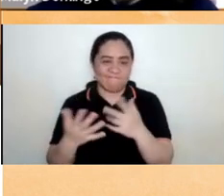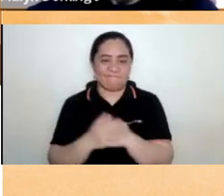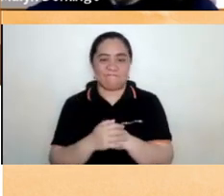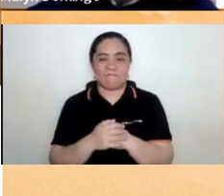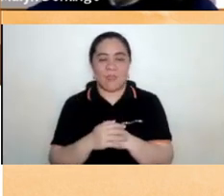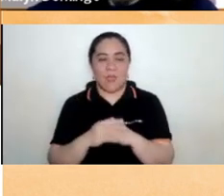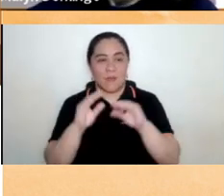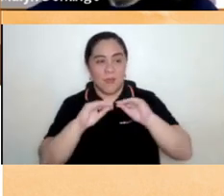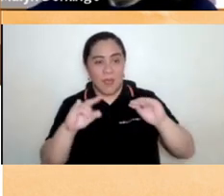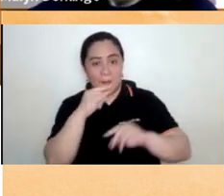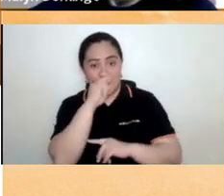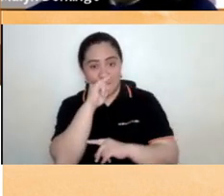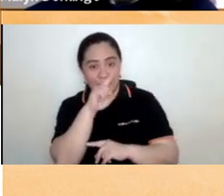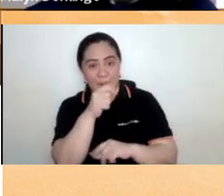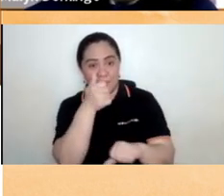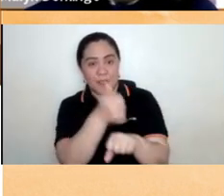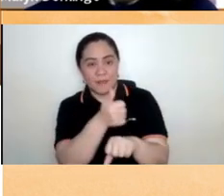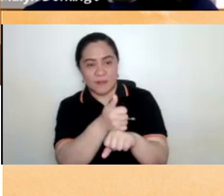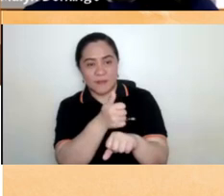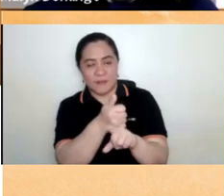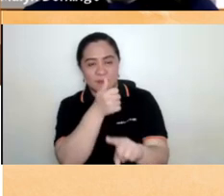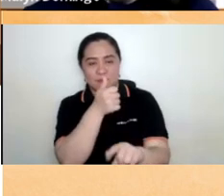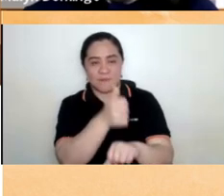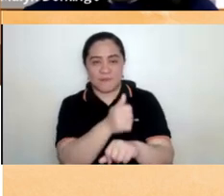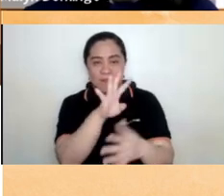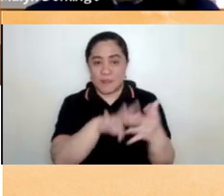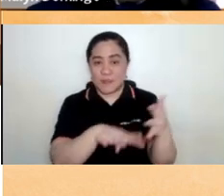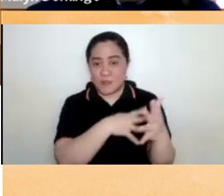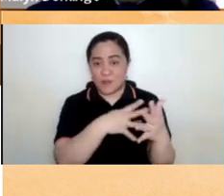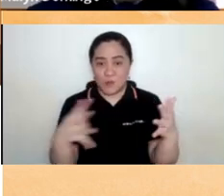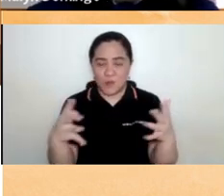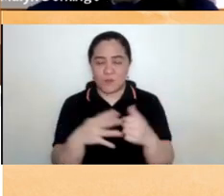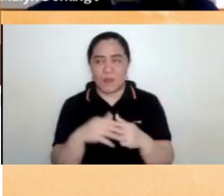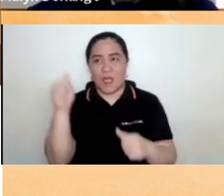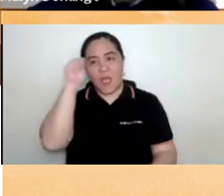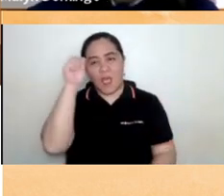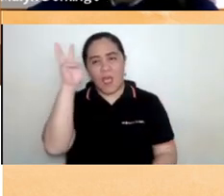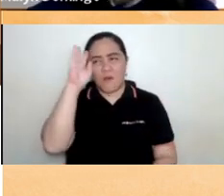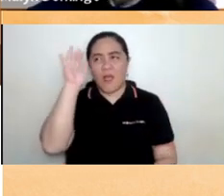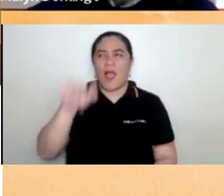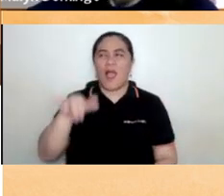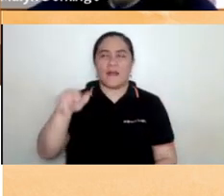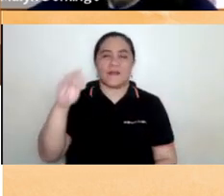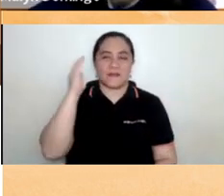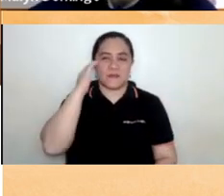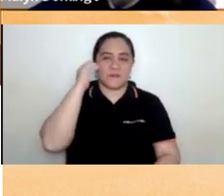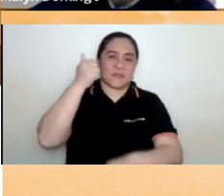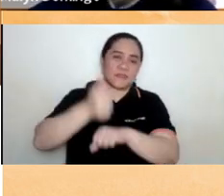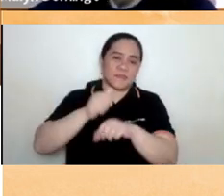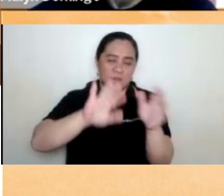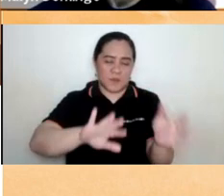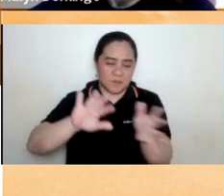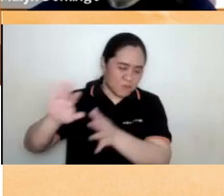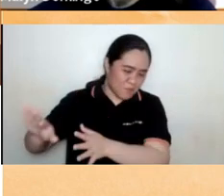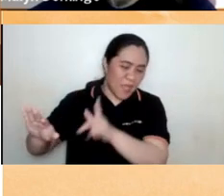to set a regular time for it. So being aware when a worry pops up and then setting it aside for later.